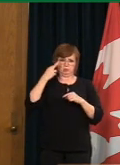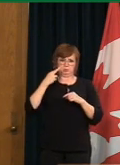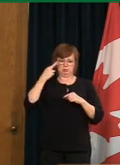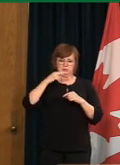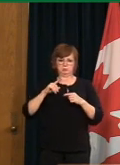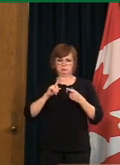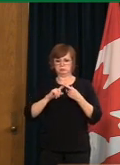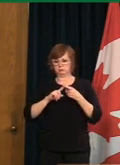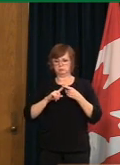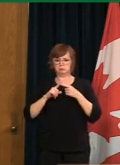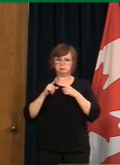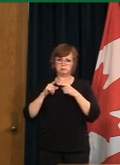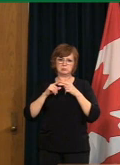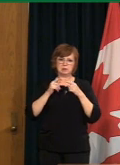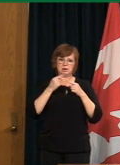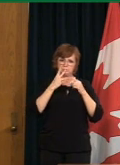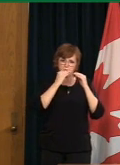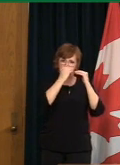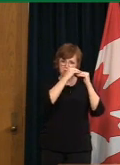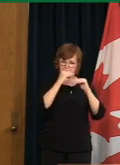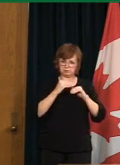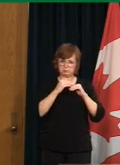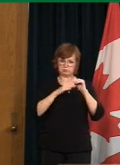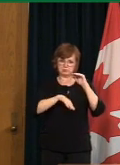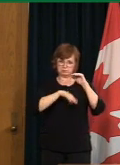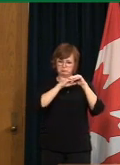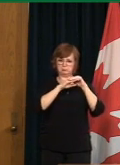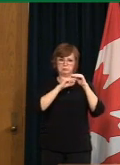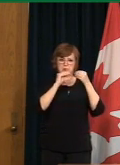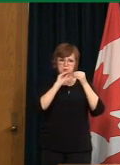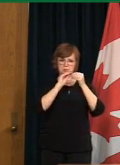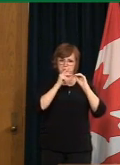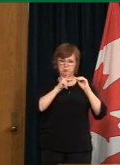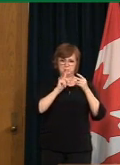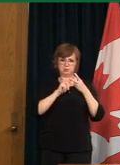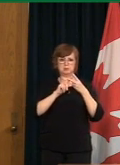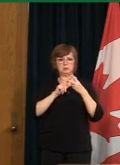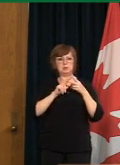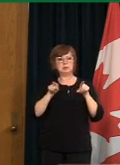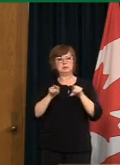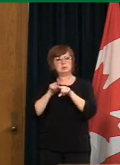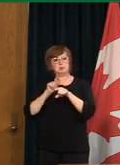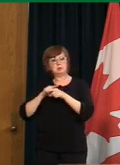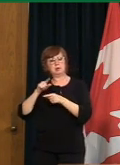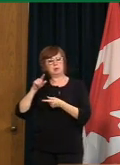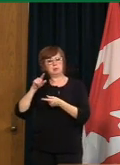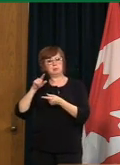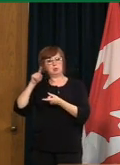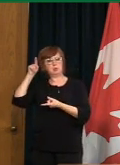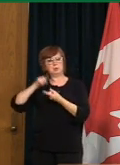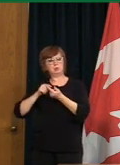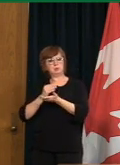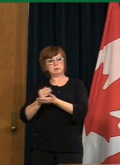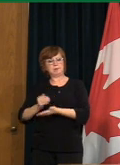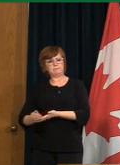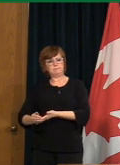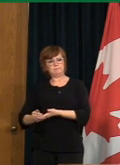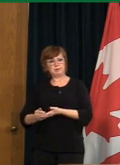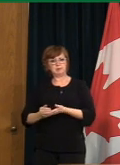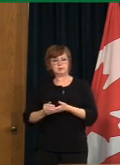venues and activities, but trying to minimize the impact on people's jobs and minimize the impact on their